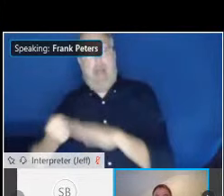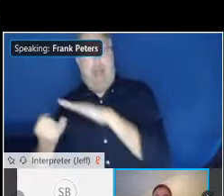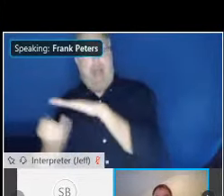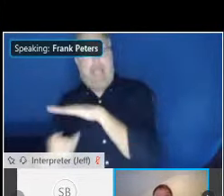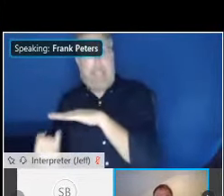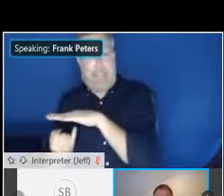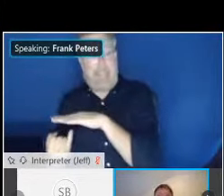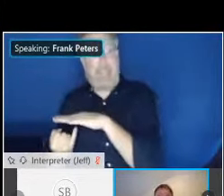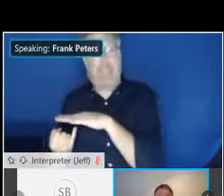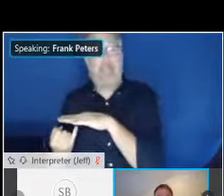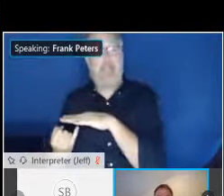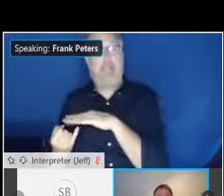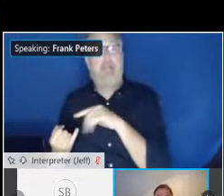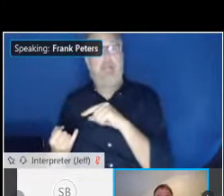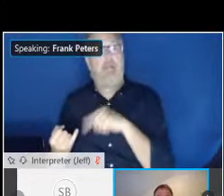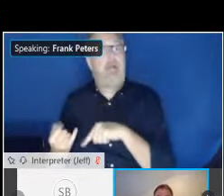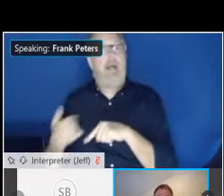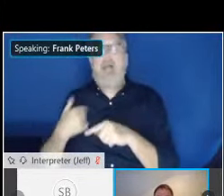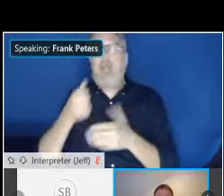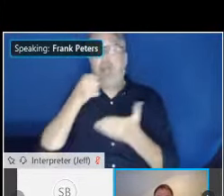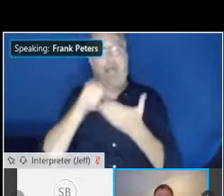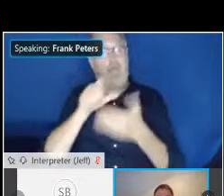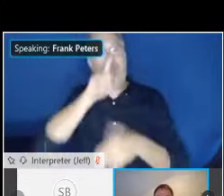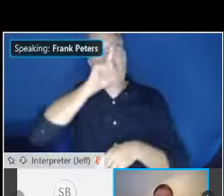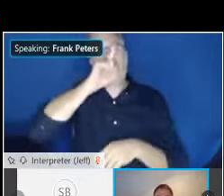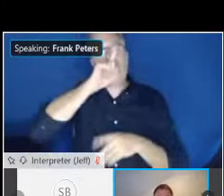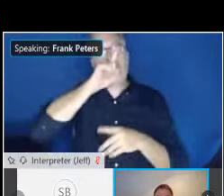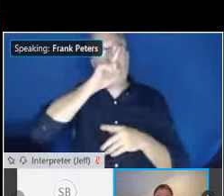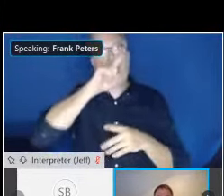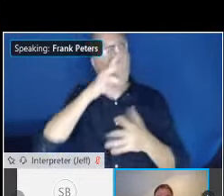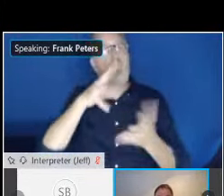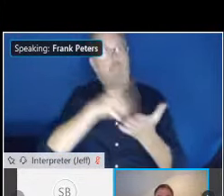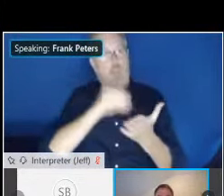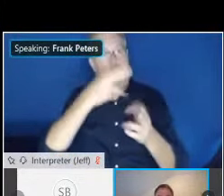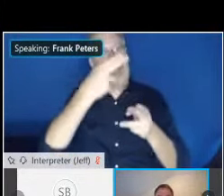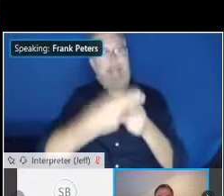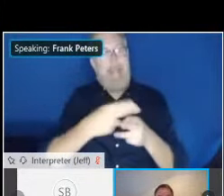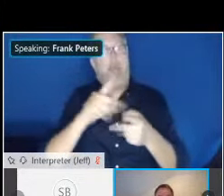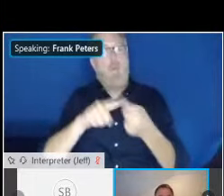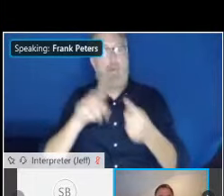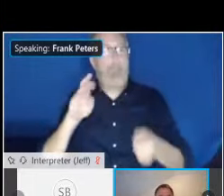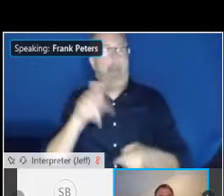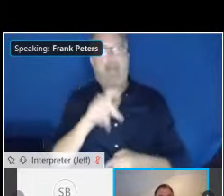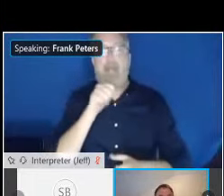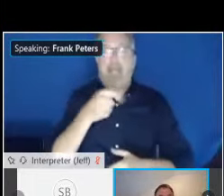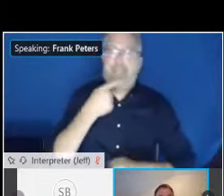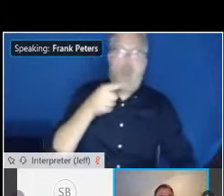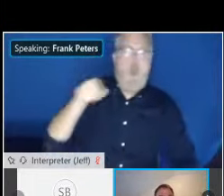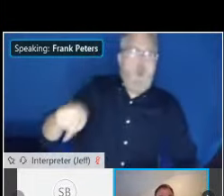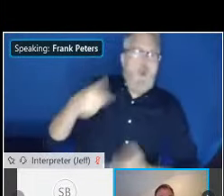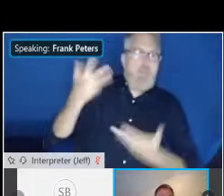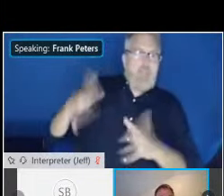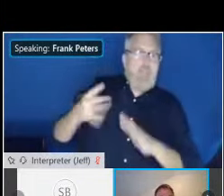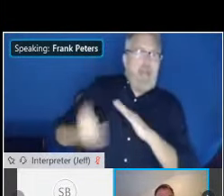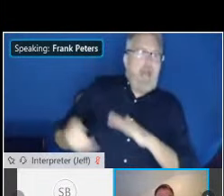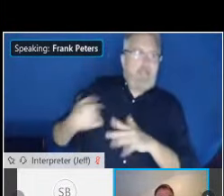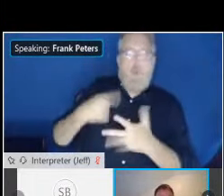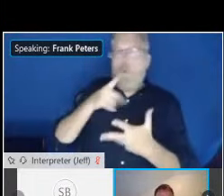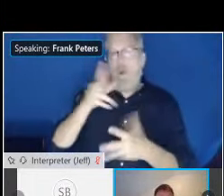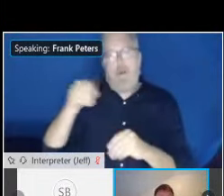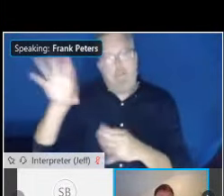be distinguished in this letter. You're just going to get the student's name and when they're expected to return. We are